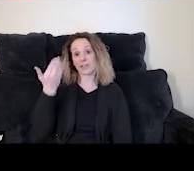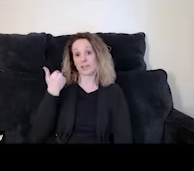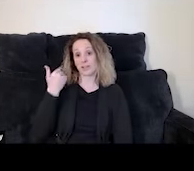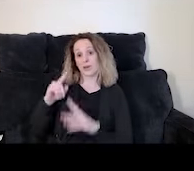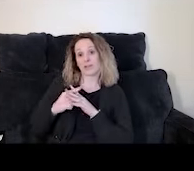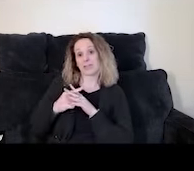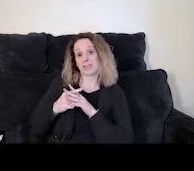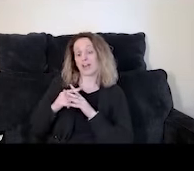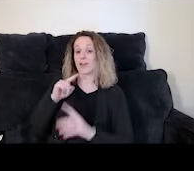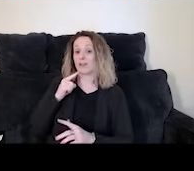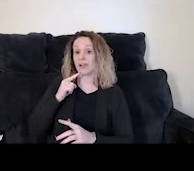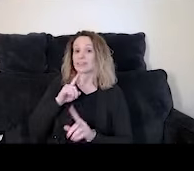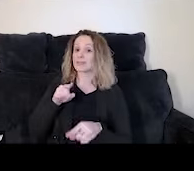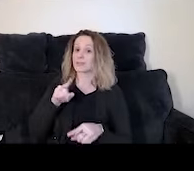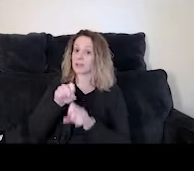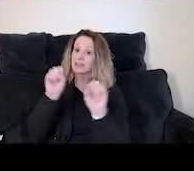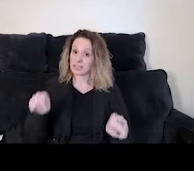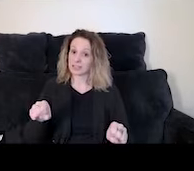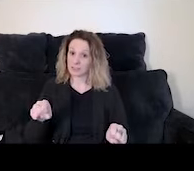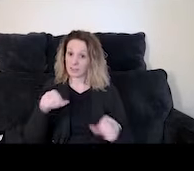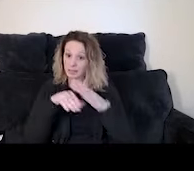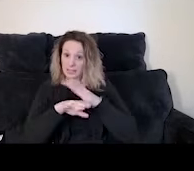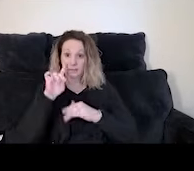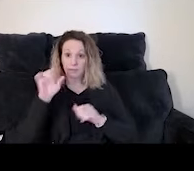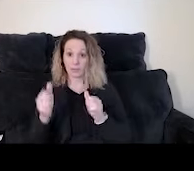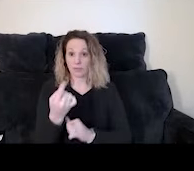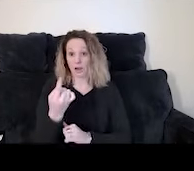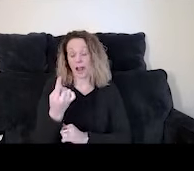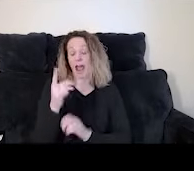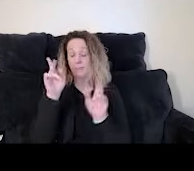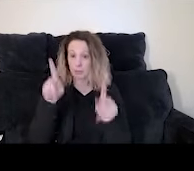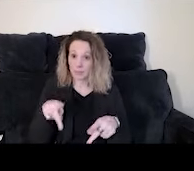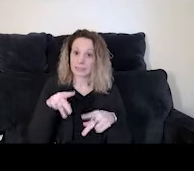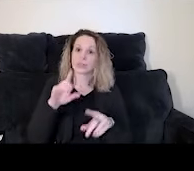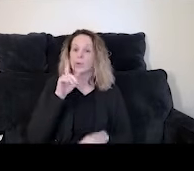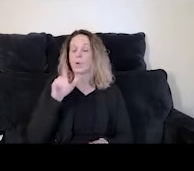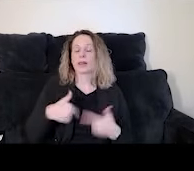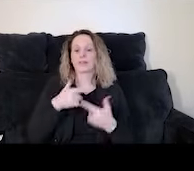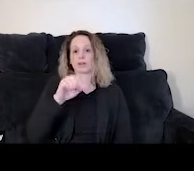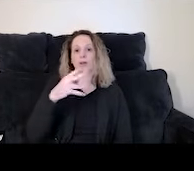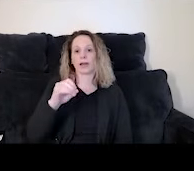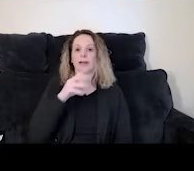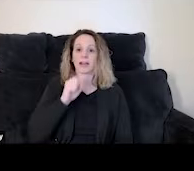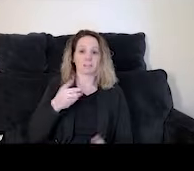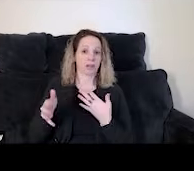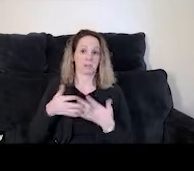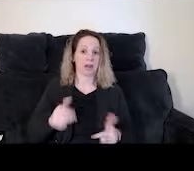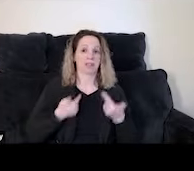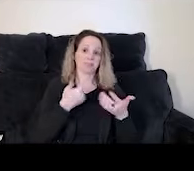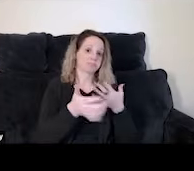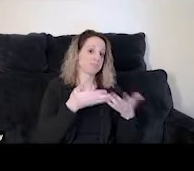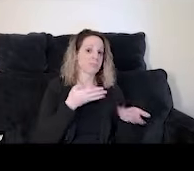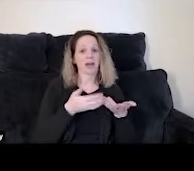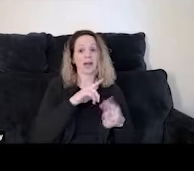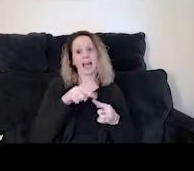crisis response system that was visible and accessible to every Ohioan, regardless of age, regardless of where they lived, and that it